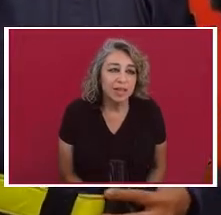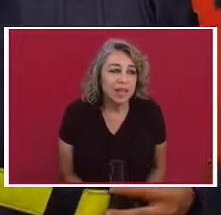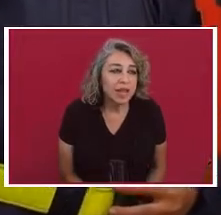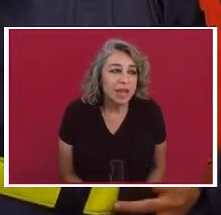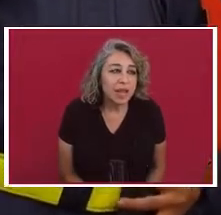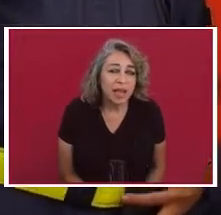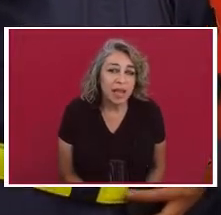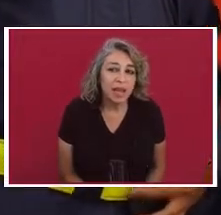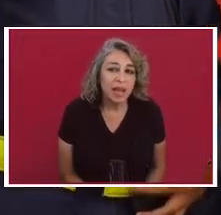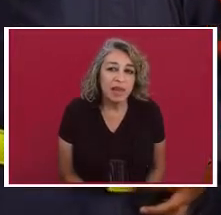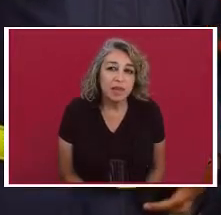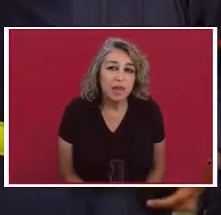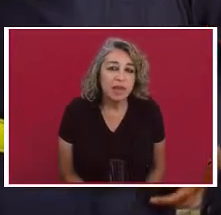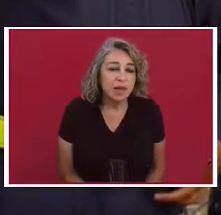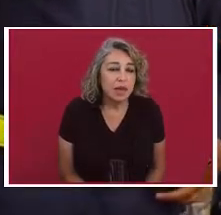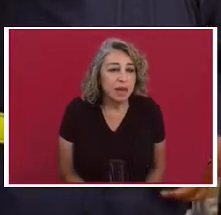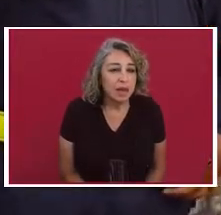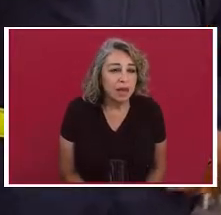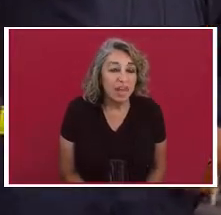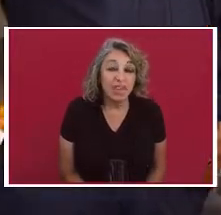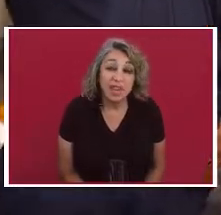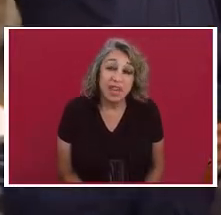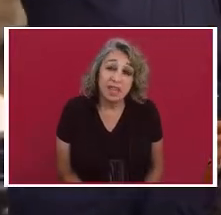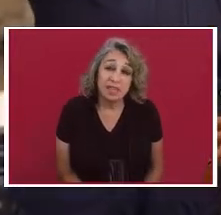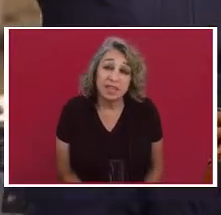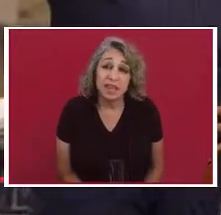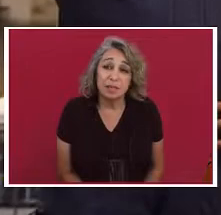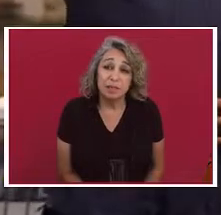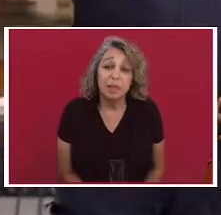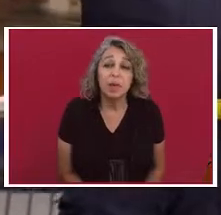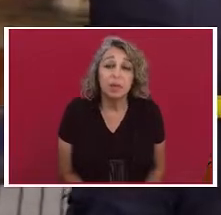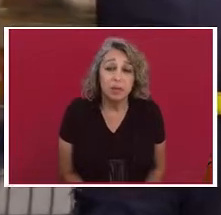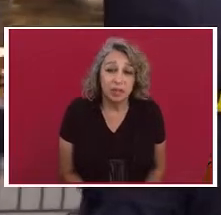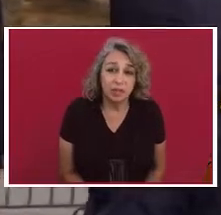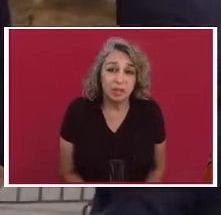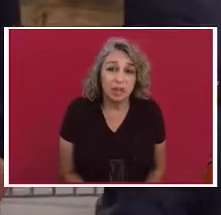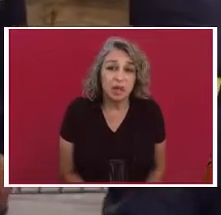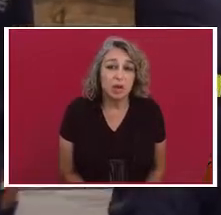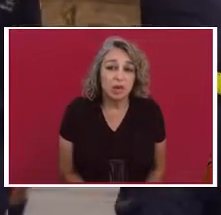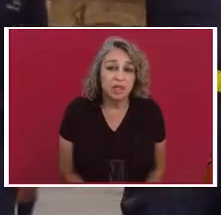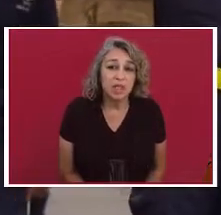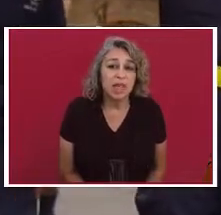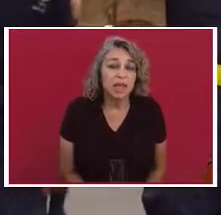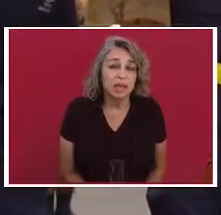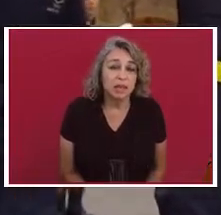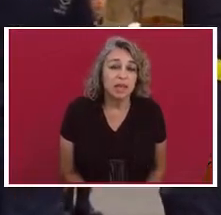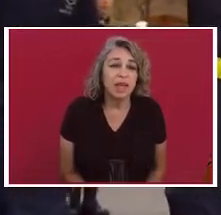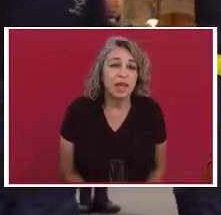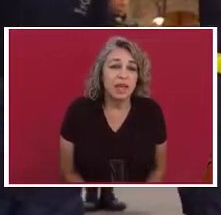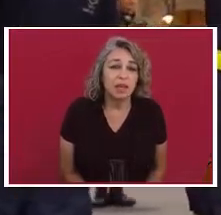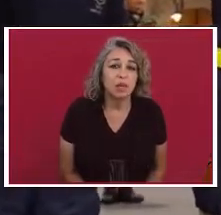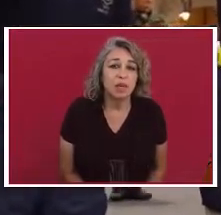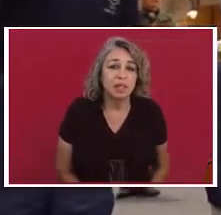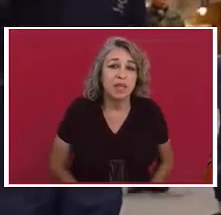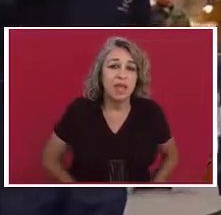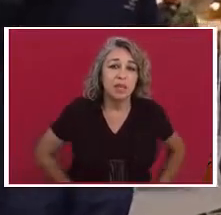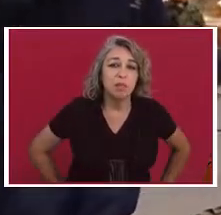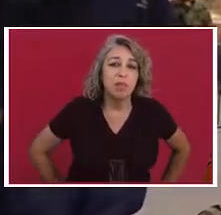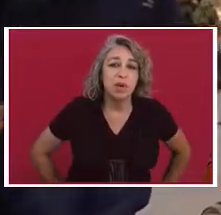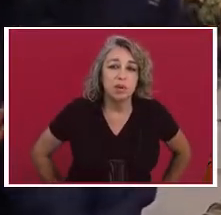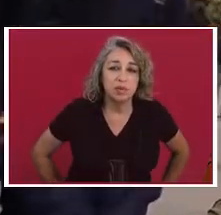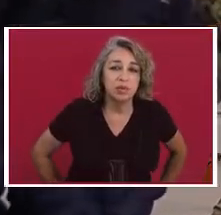last night, and everyone, even his opposers, were saying that it was